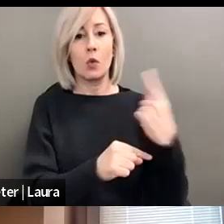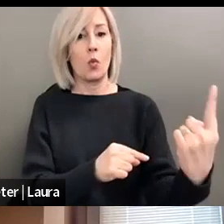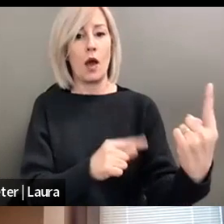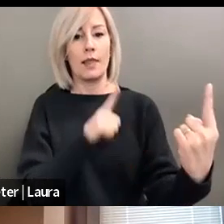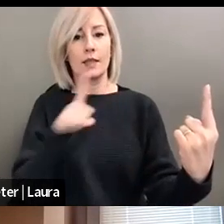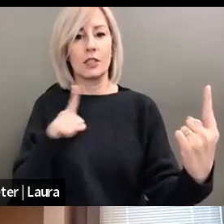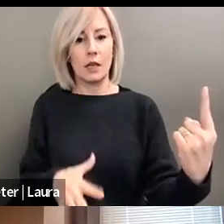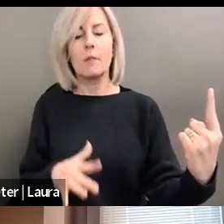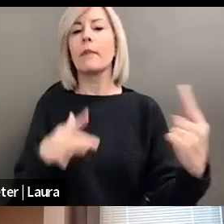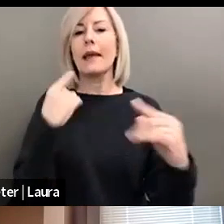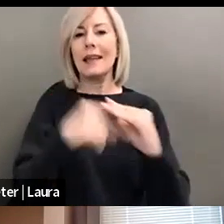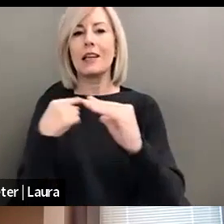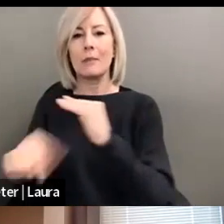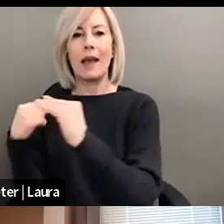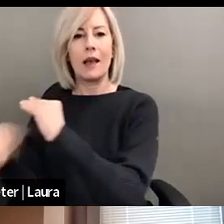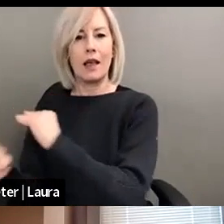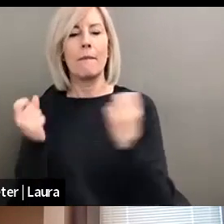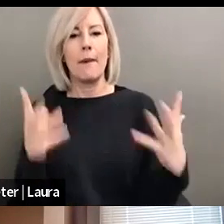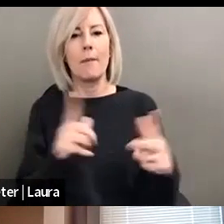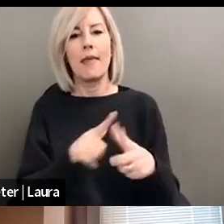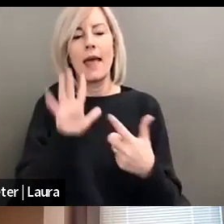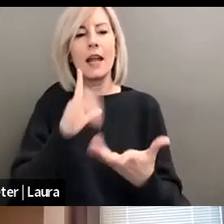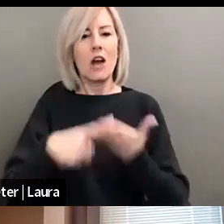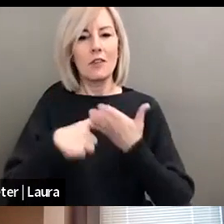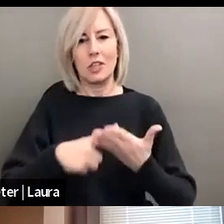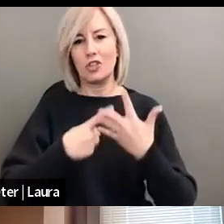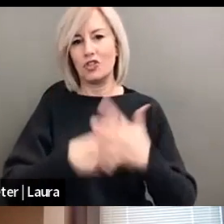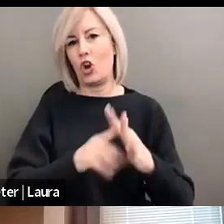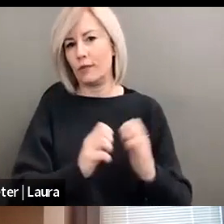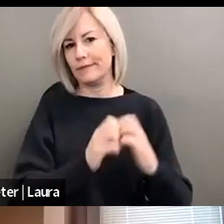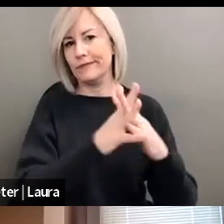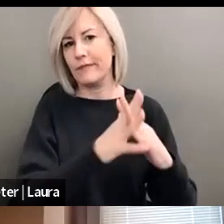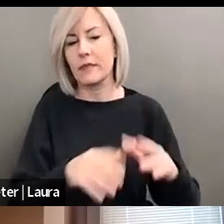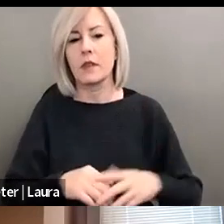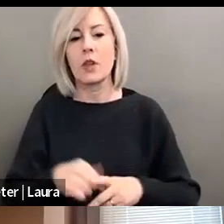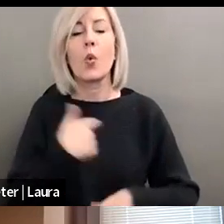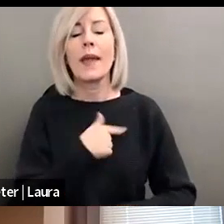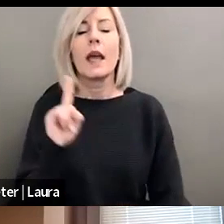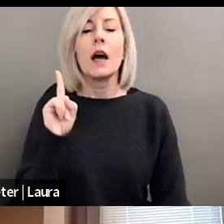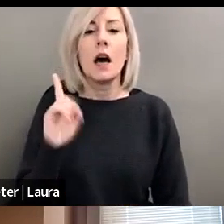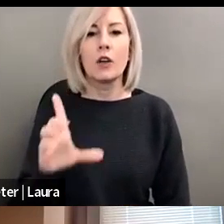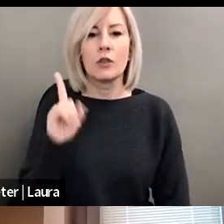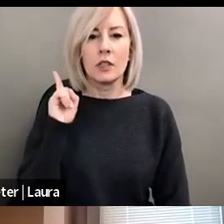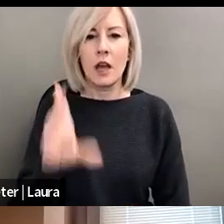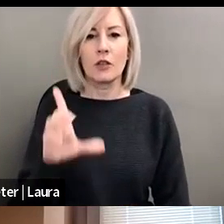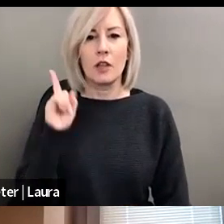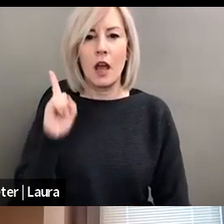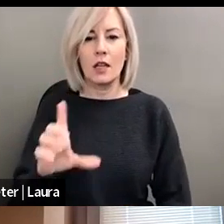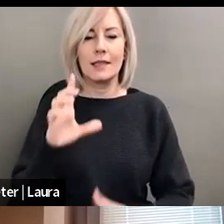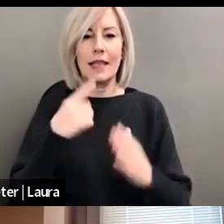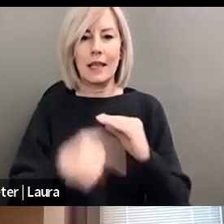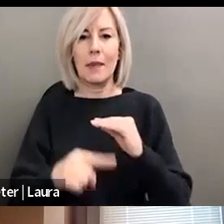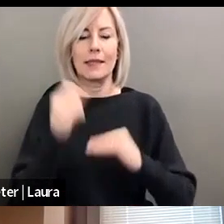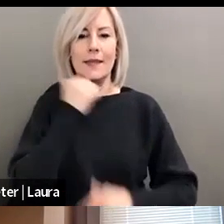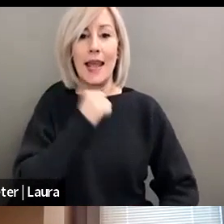legislator, but email multiples, and then you can get a conversation going. We get hundreds of emails a day, and I'm sure our